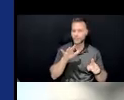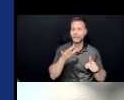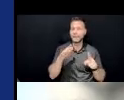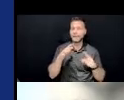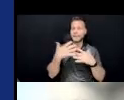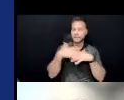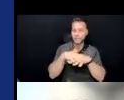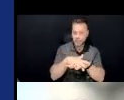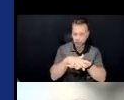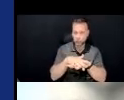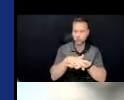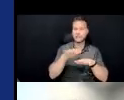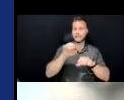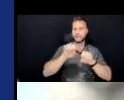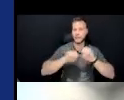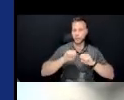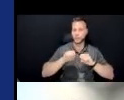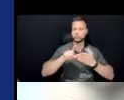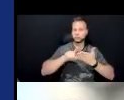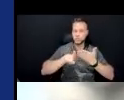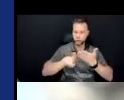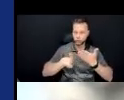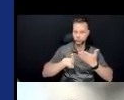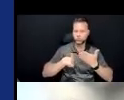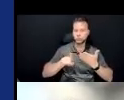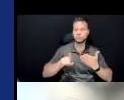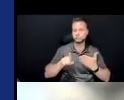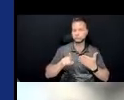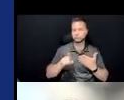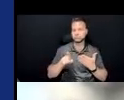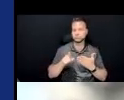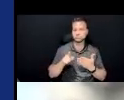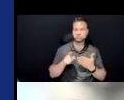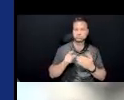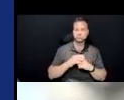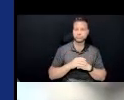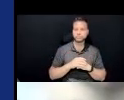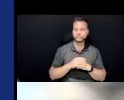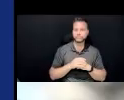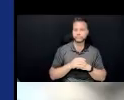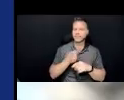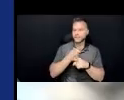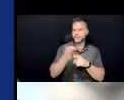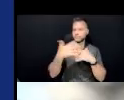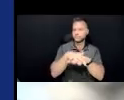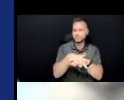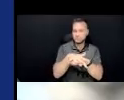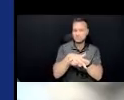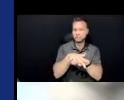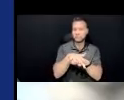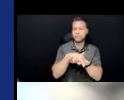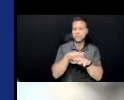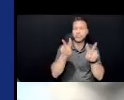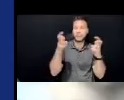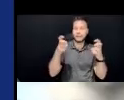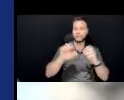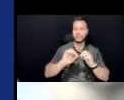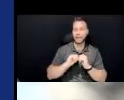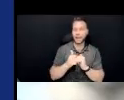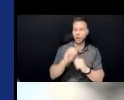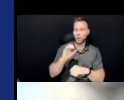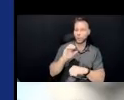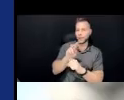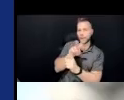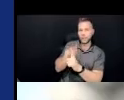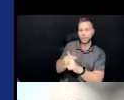Interdisciplinary Evaluation Research um, team to talk about how we do that here at CHEI.